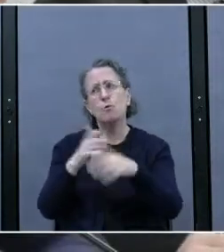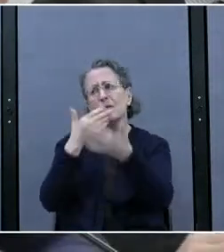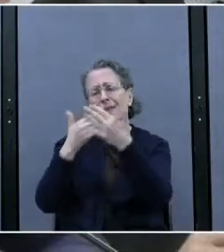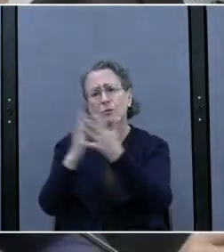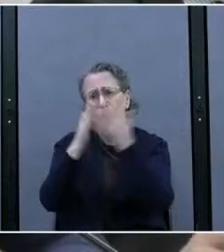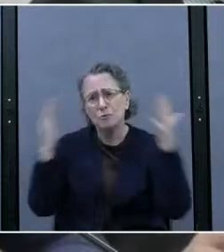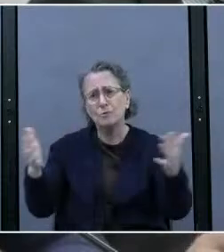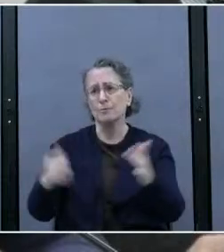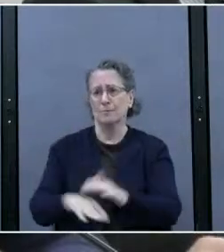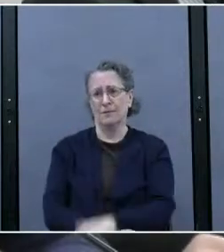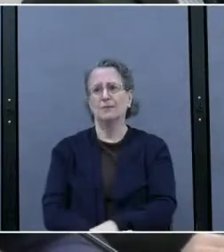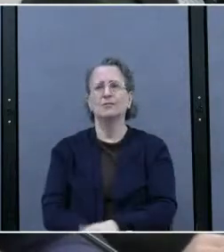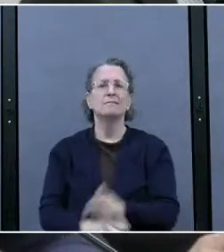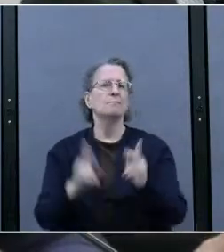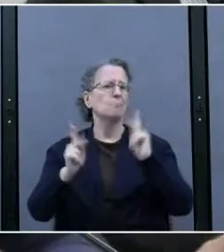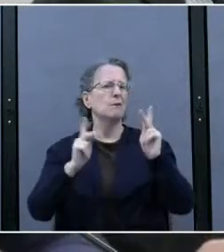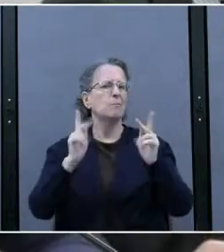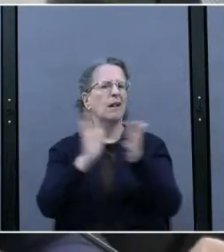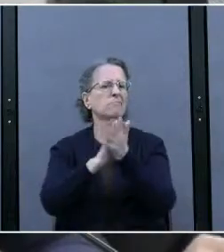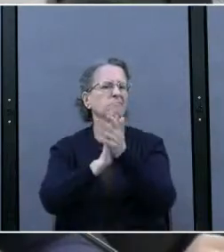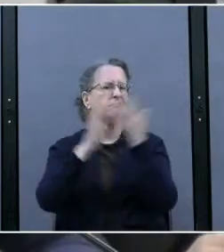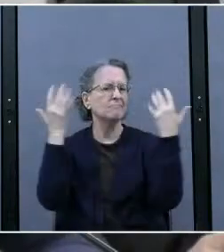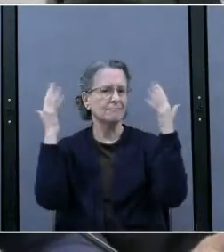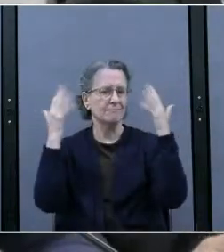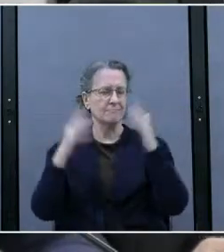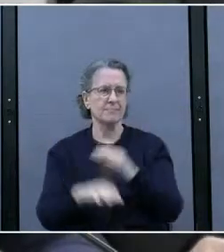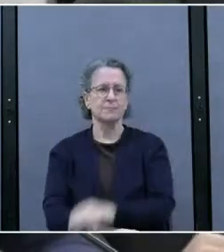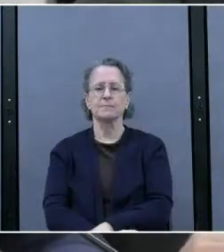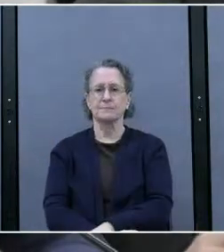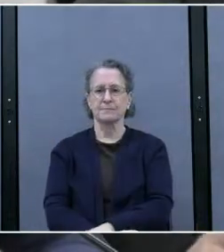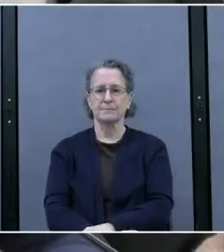All right, nice. Very